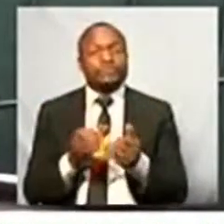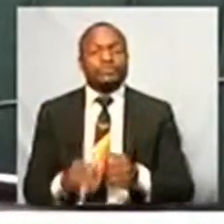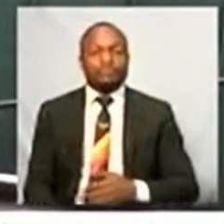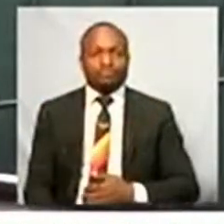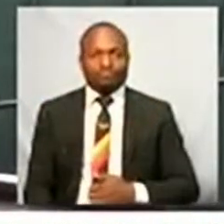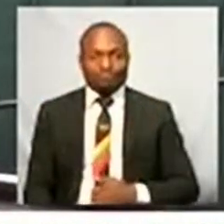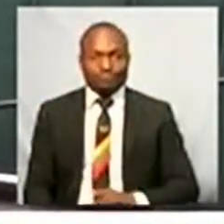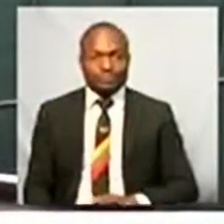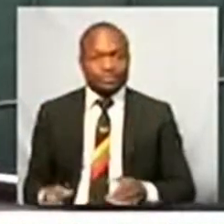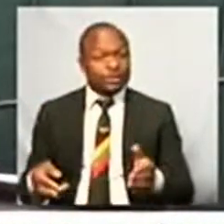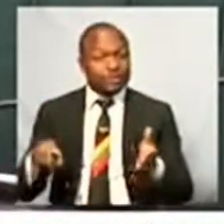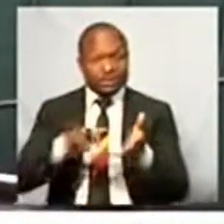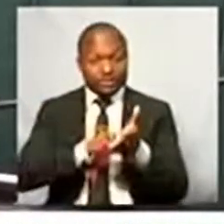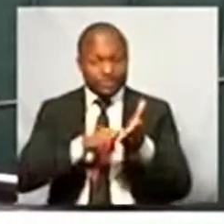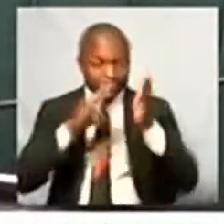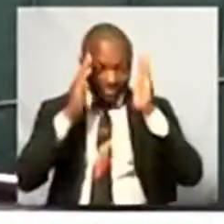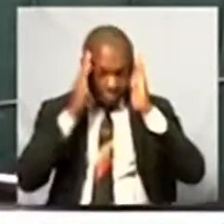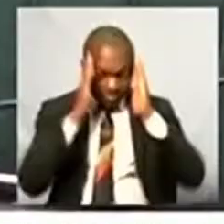reaffirm